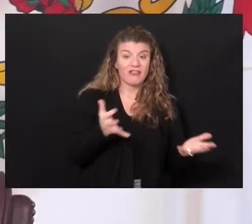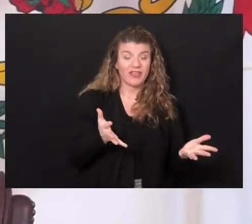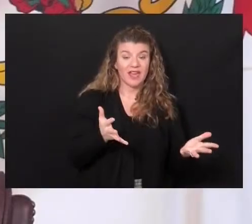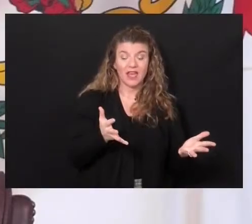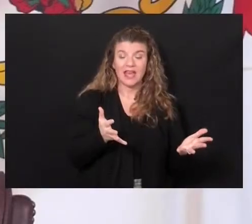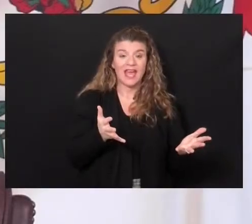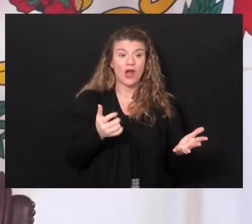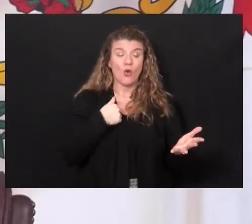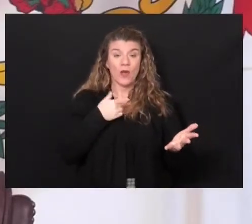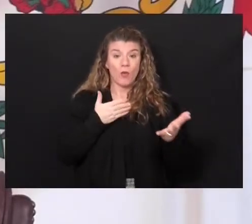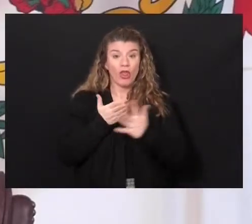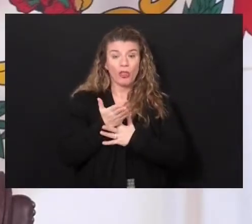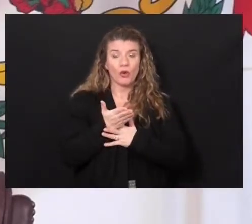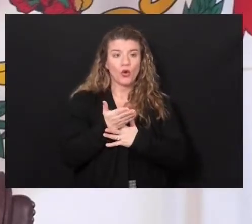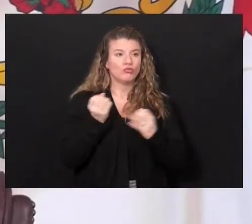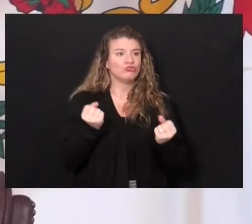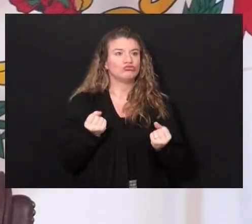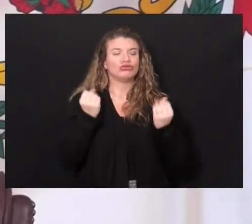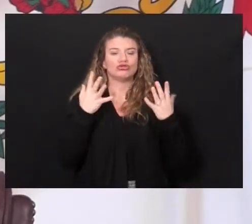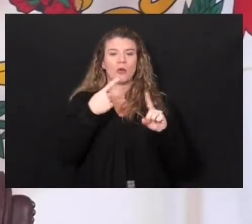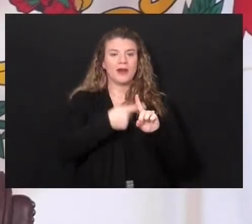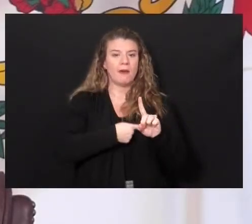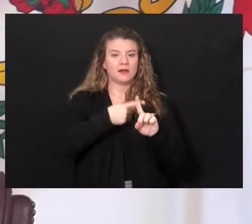went through months